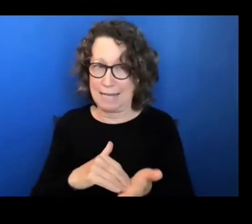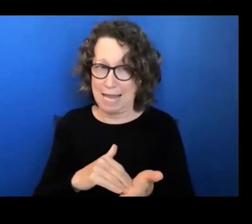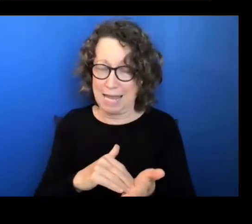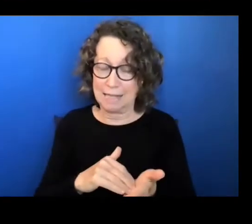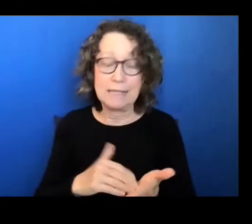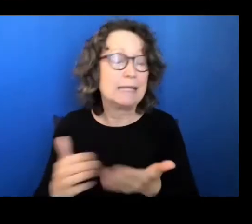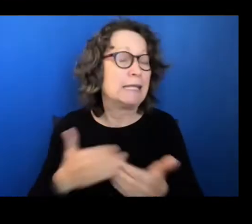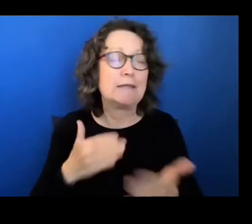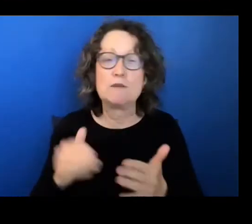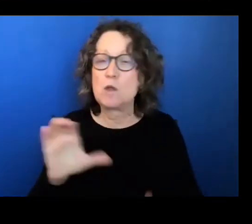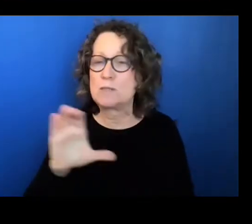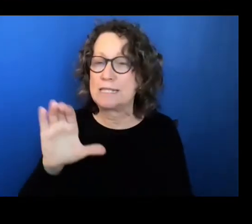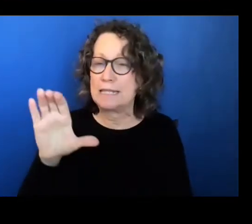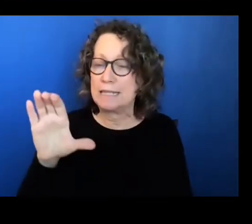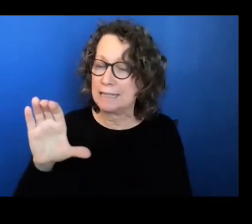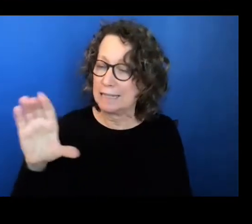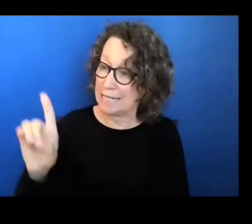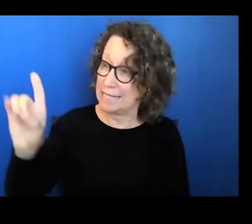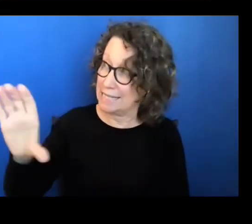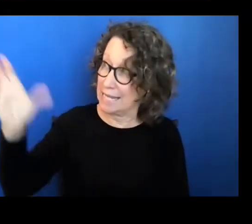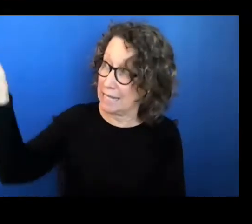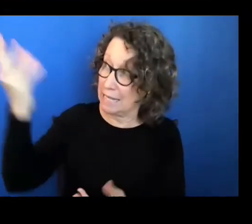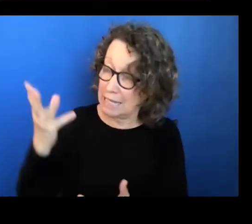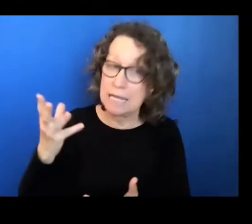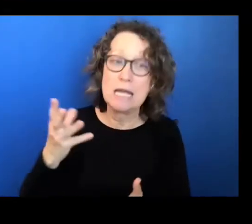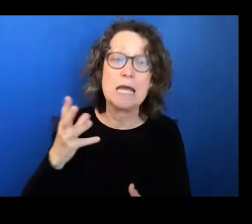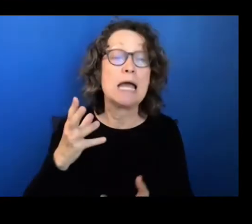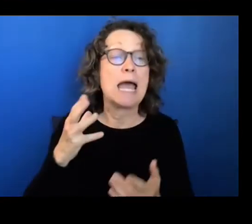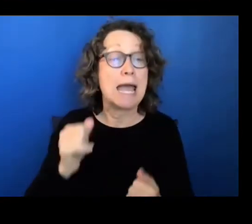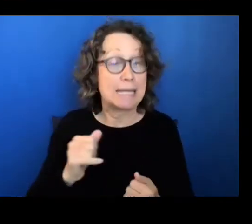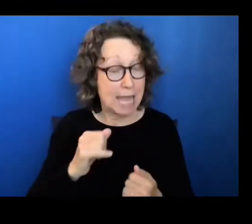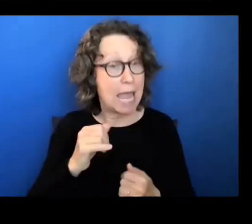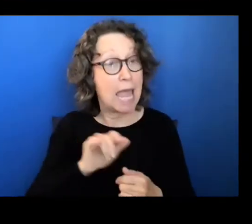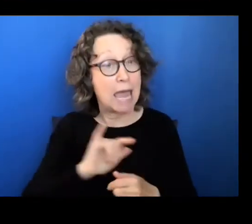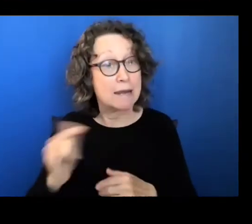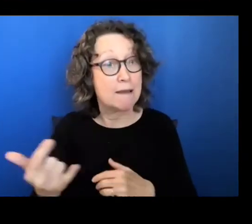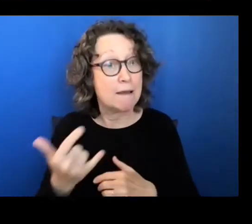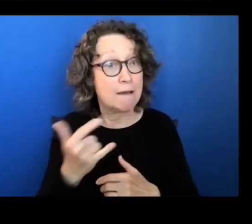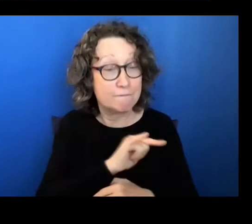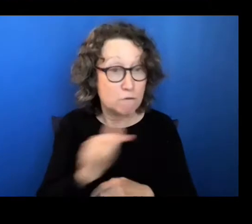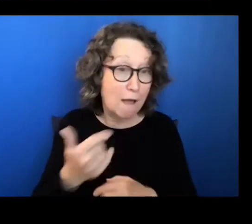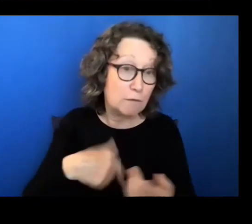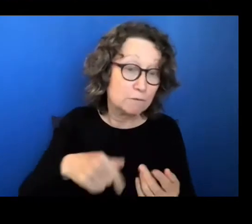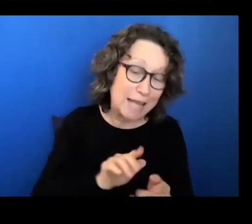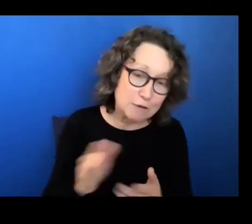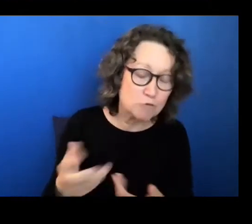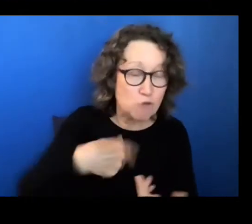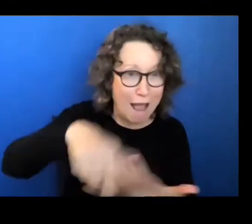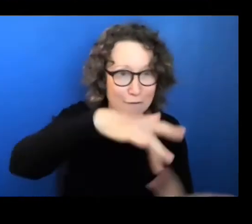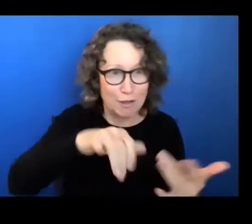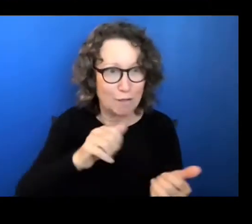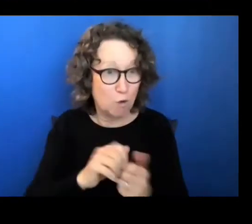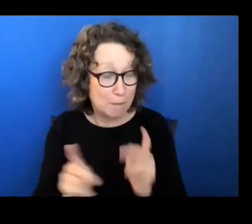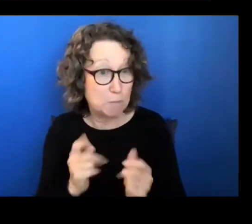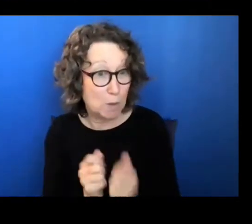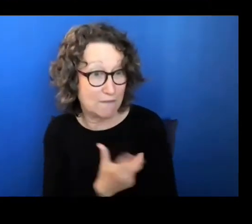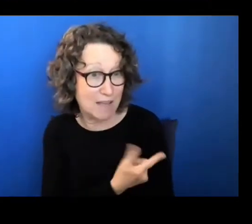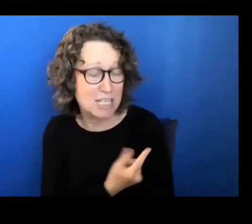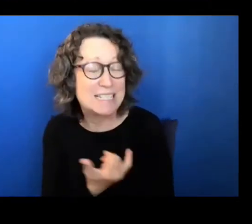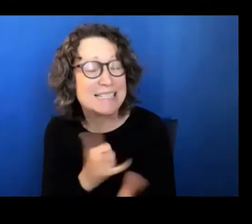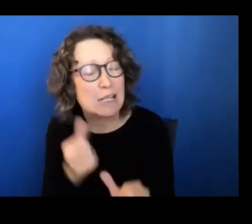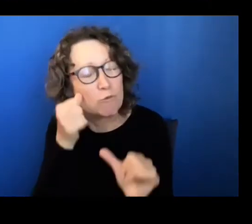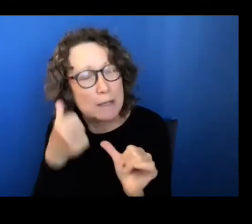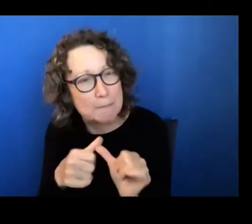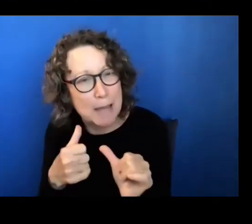Even though the CDC has come out with allowing domestic and international travel for vaccinated people, it is still very important to consider